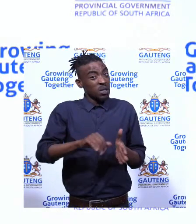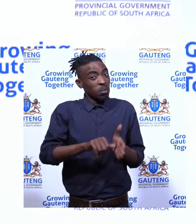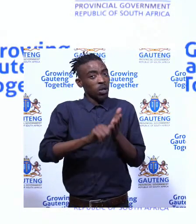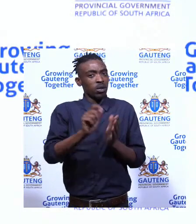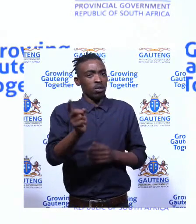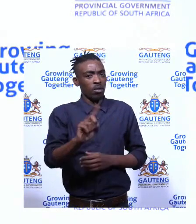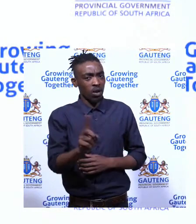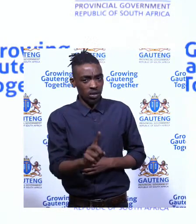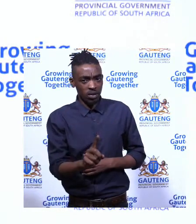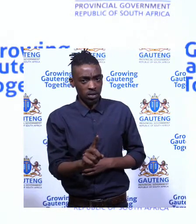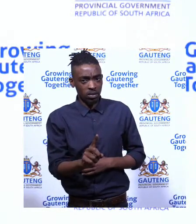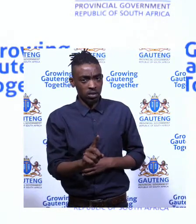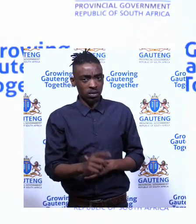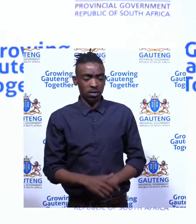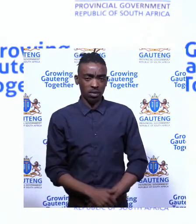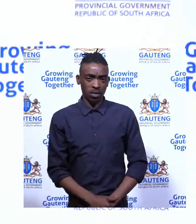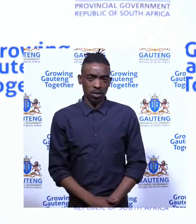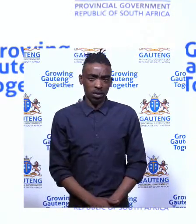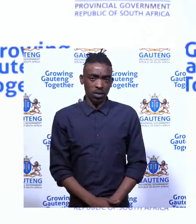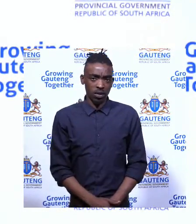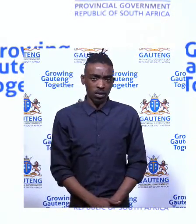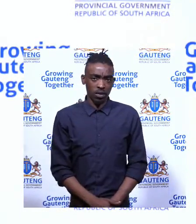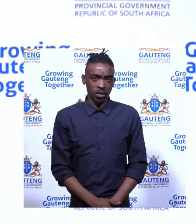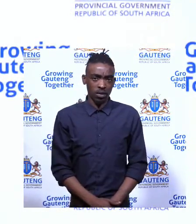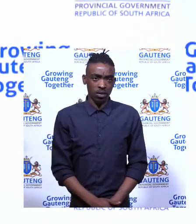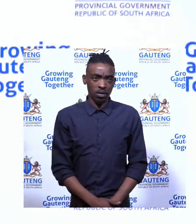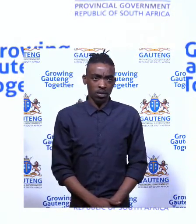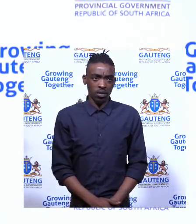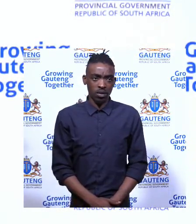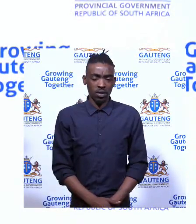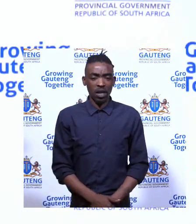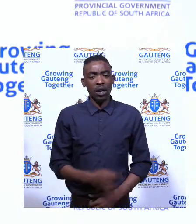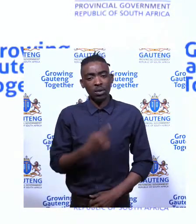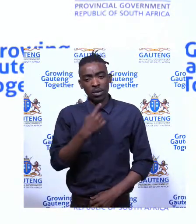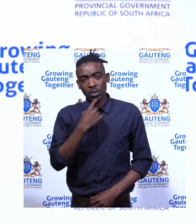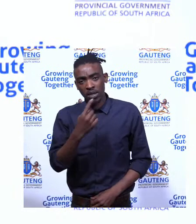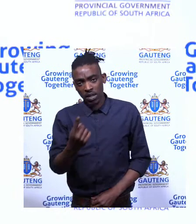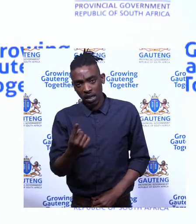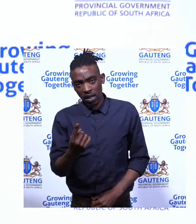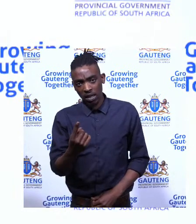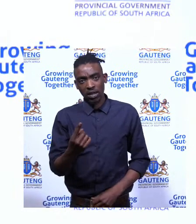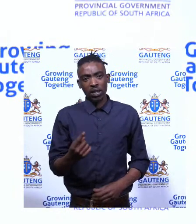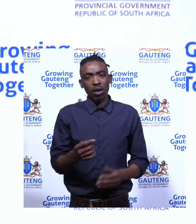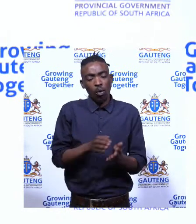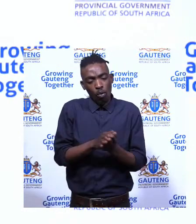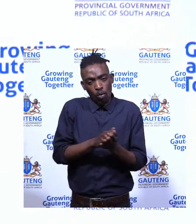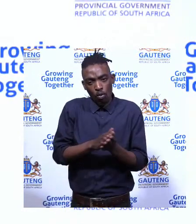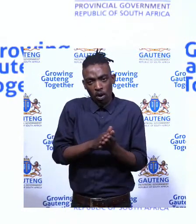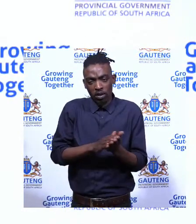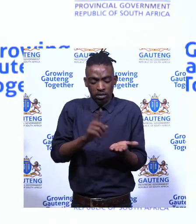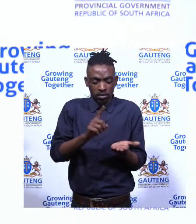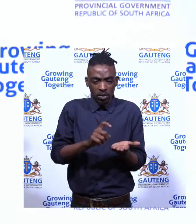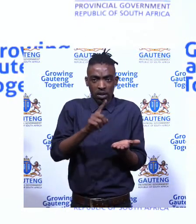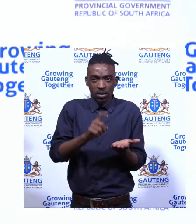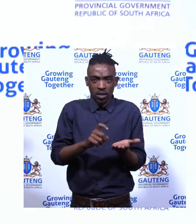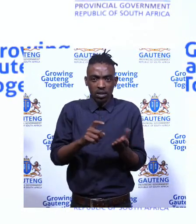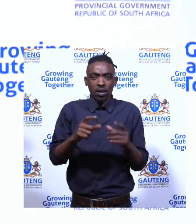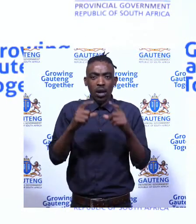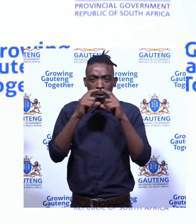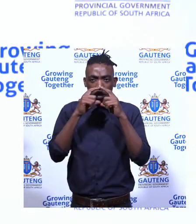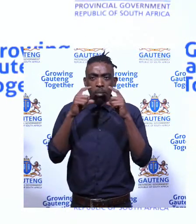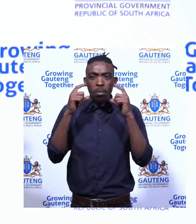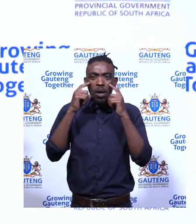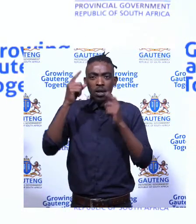So I want to end by saying, wash your hands and sanitize. Wear your